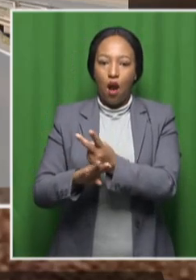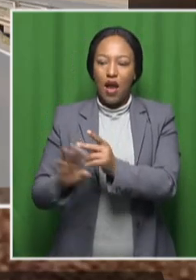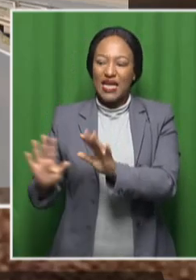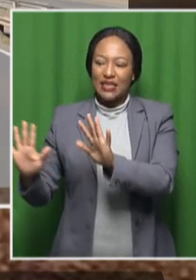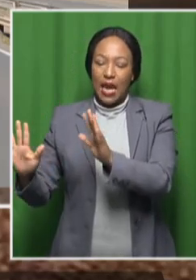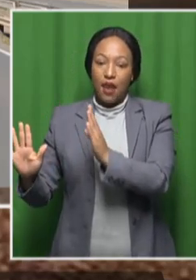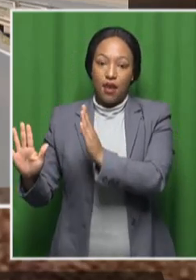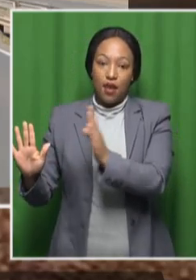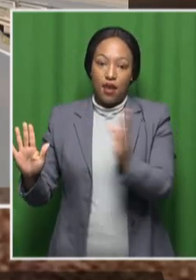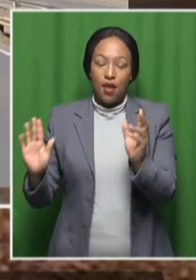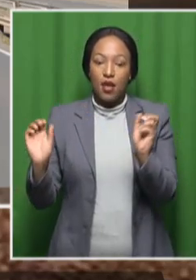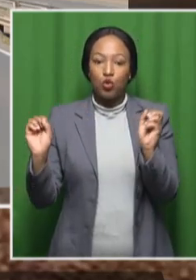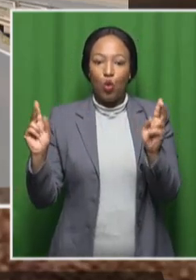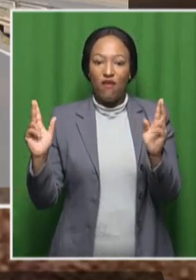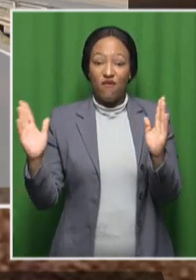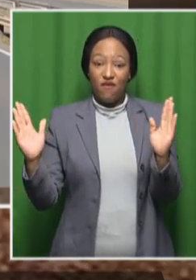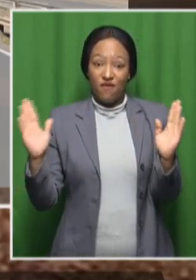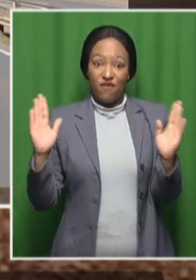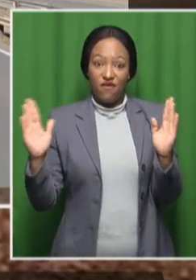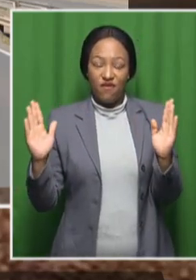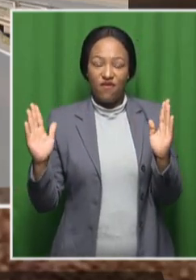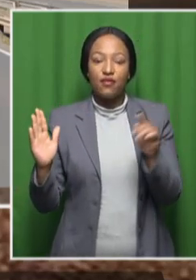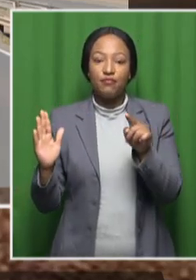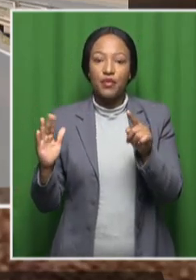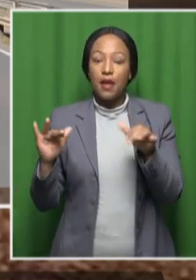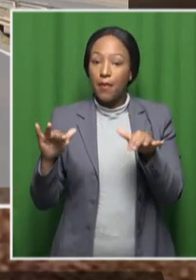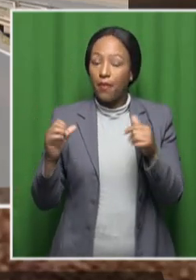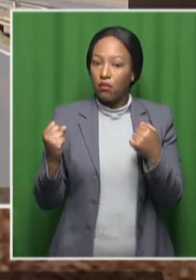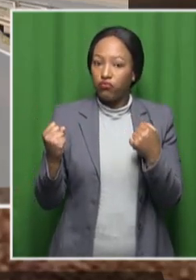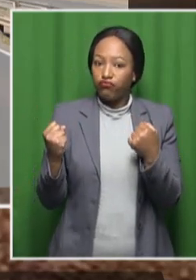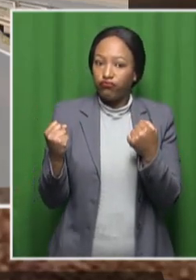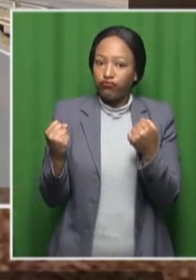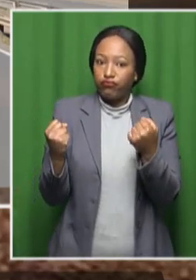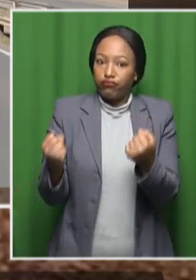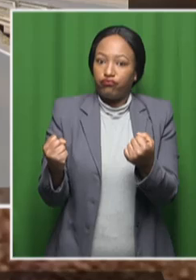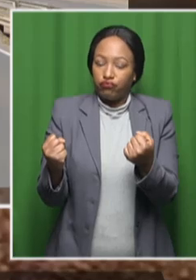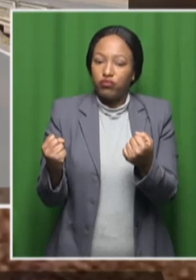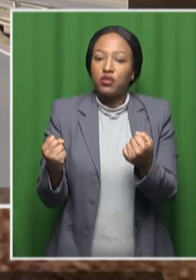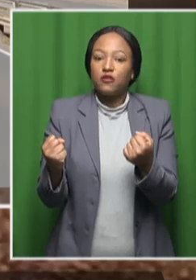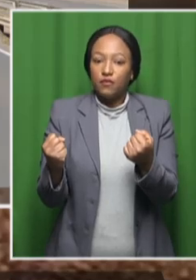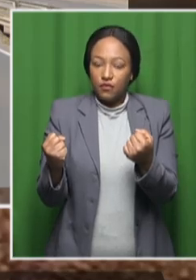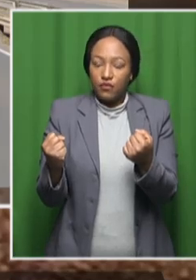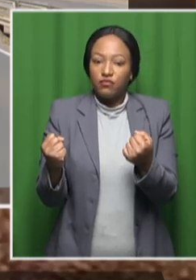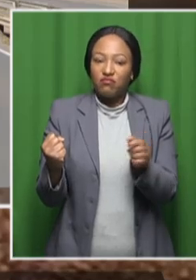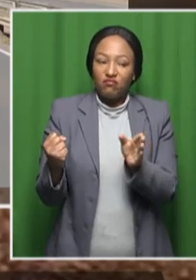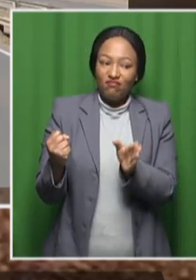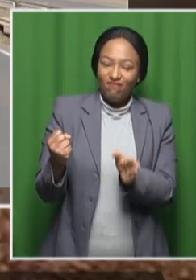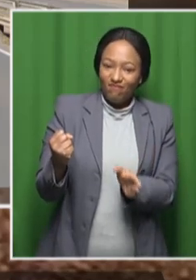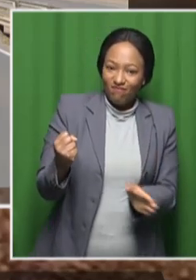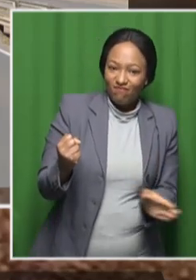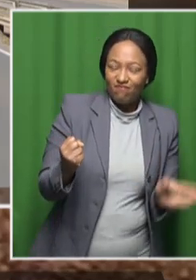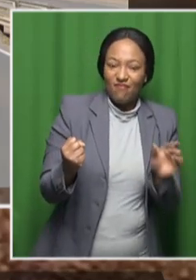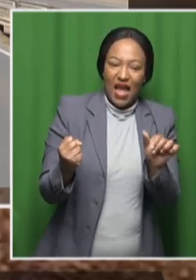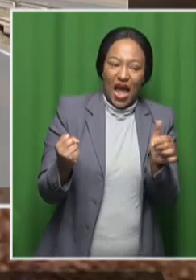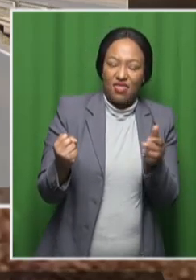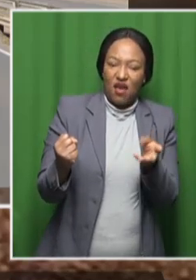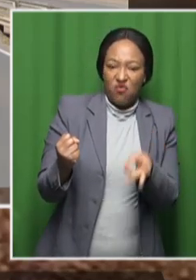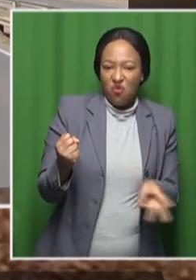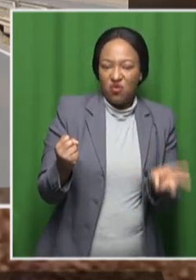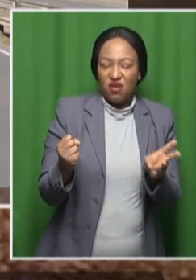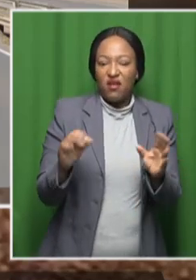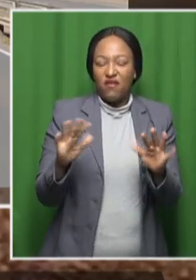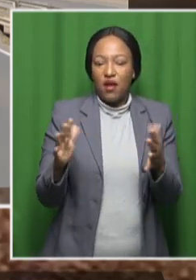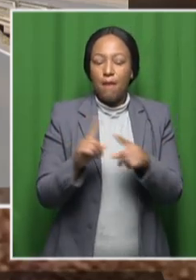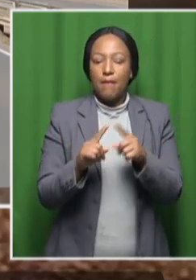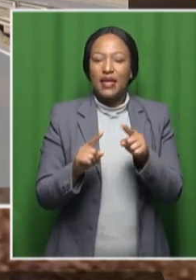until 12 lunchtime today. Now, motorists will be taken off at Howick North Tweedy and rerouted up the old road during the closure, or the R103